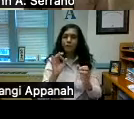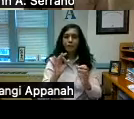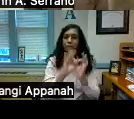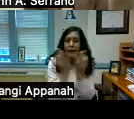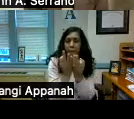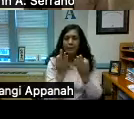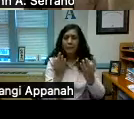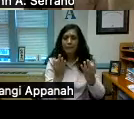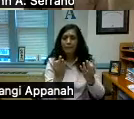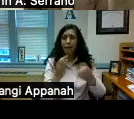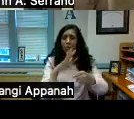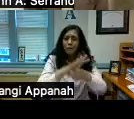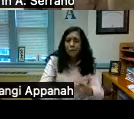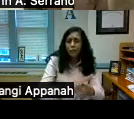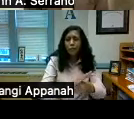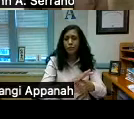Increase in neglect as well.